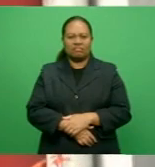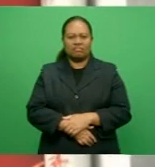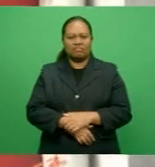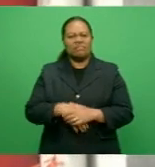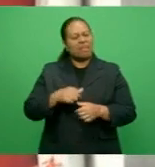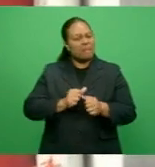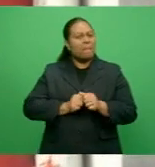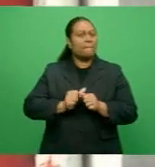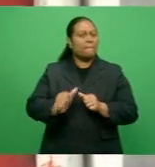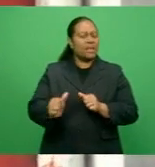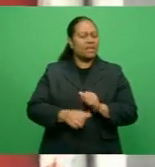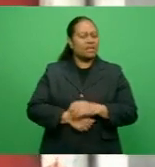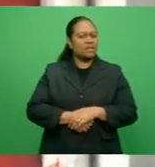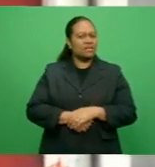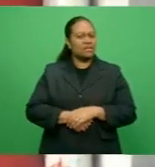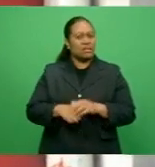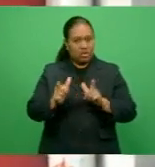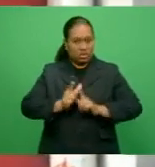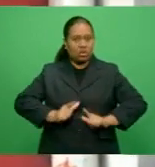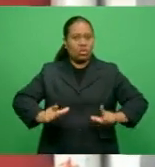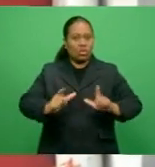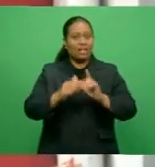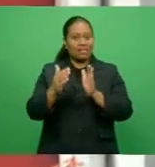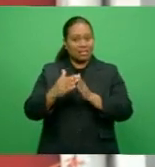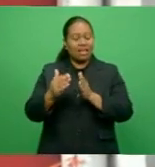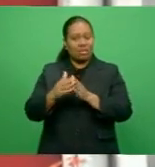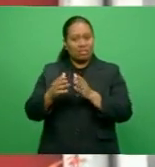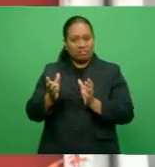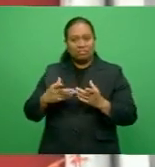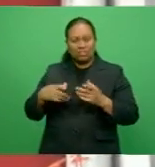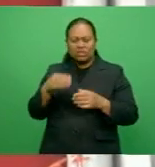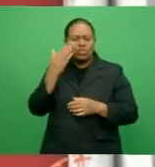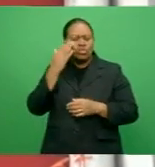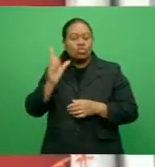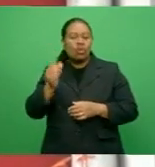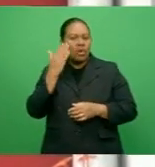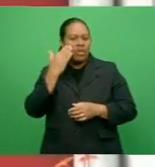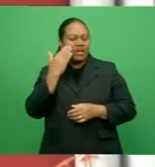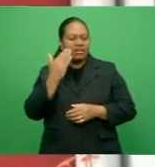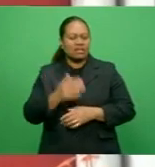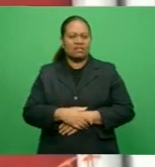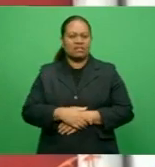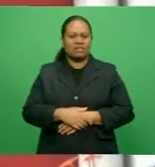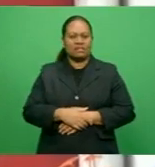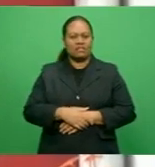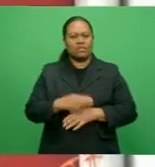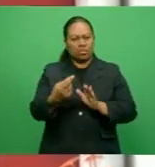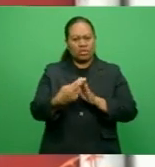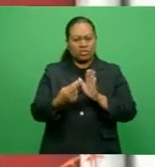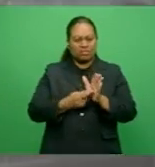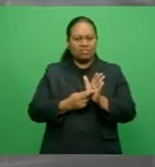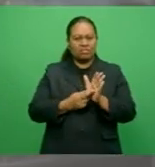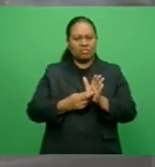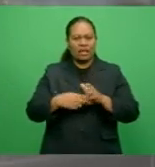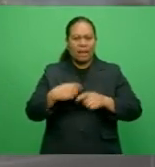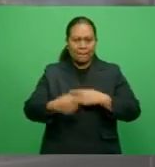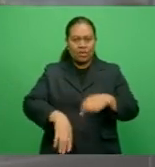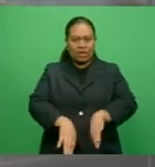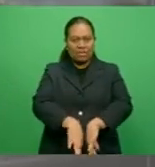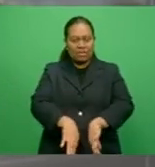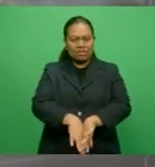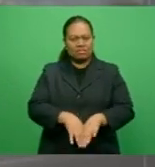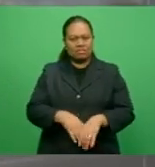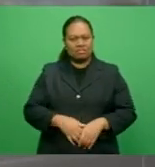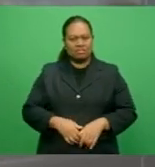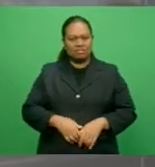if the local town councils can raise awareness on the Litter Act to their town dwellers. They know it